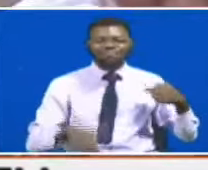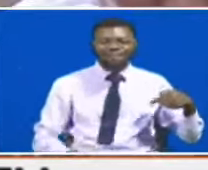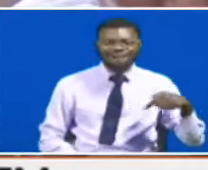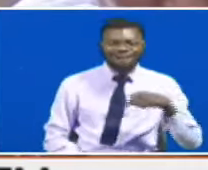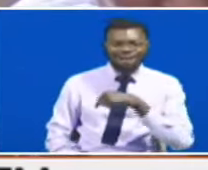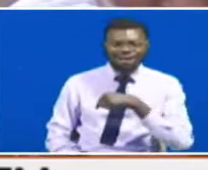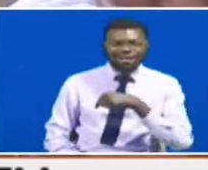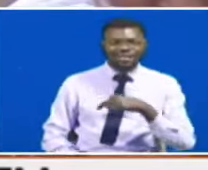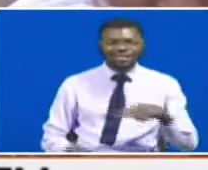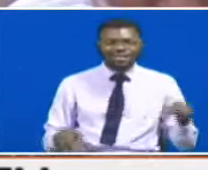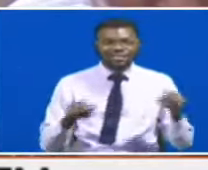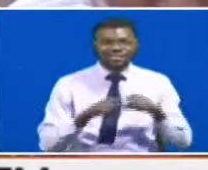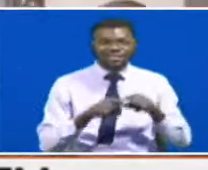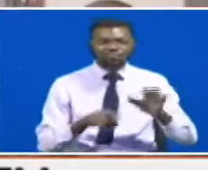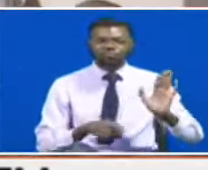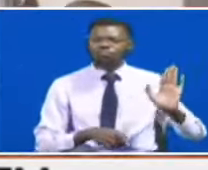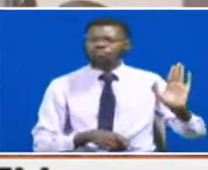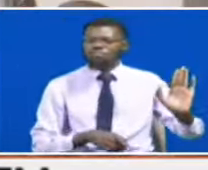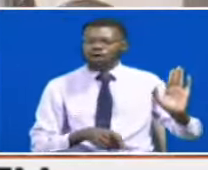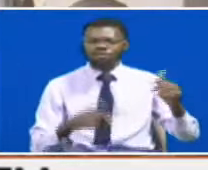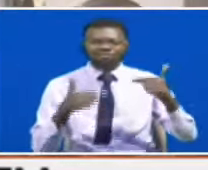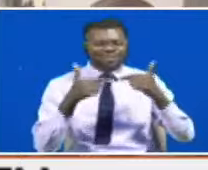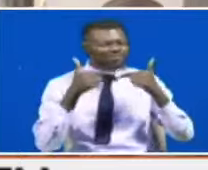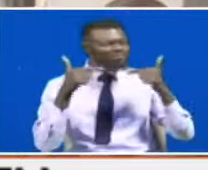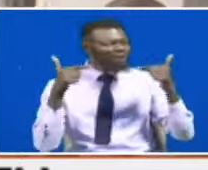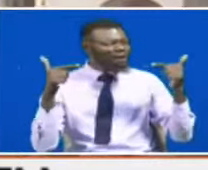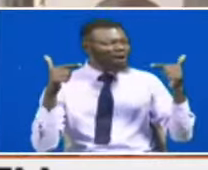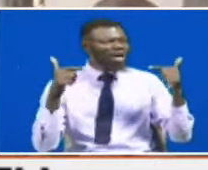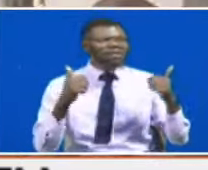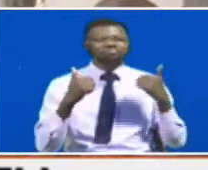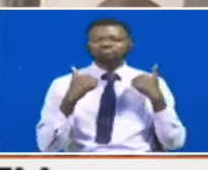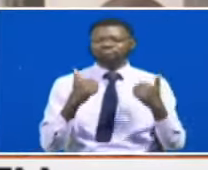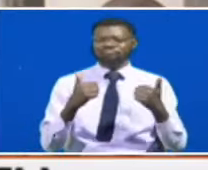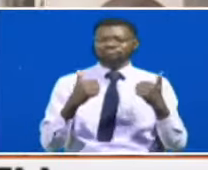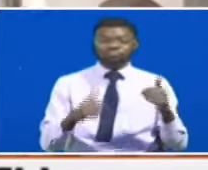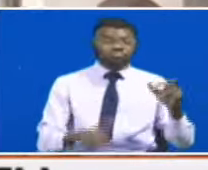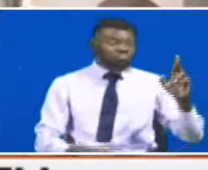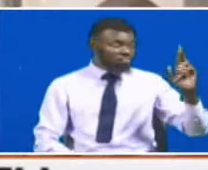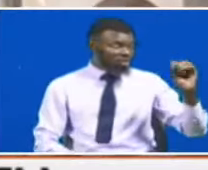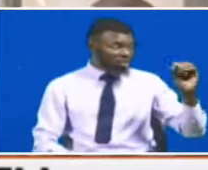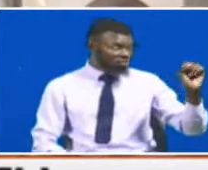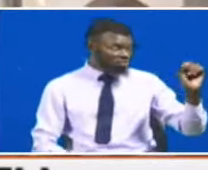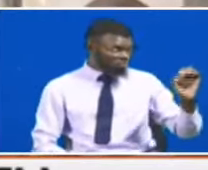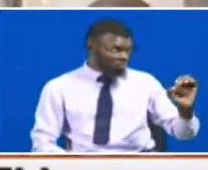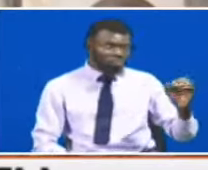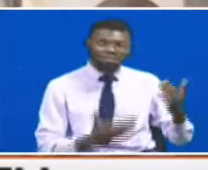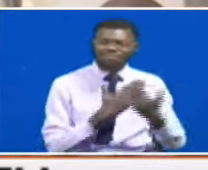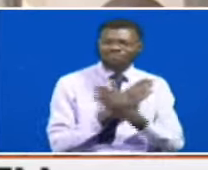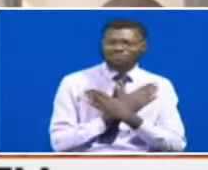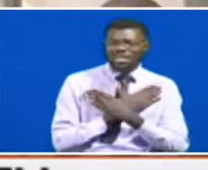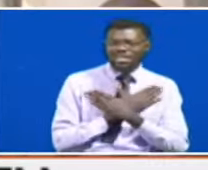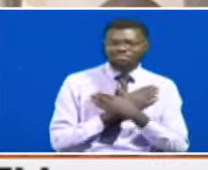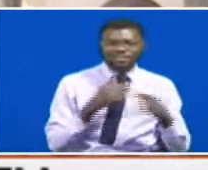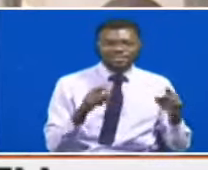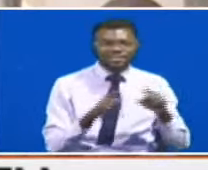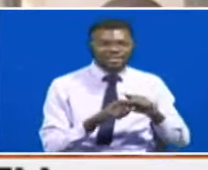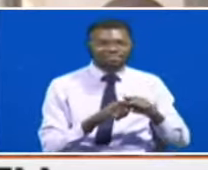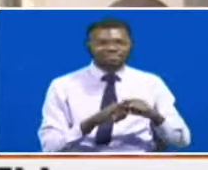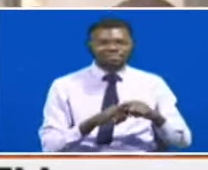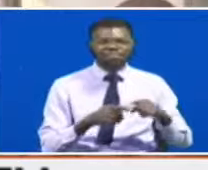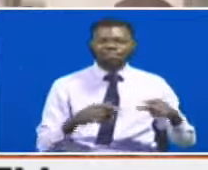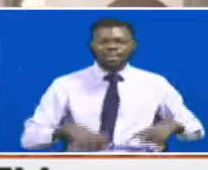your continuous smile. Sergeant Rose Nyawira was not just a friend. She was a beacon of light in our